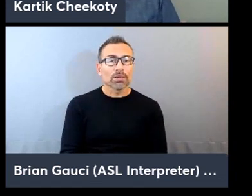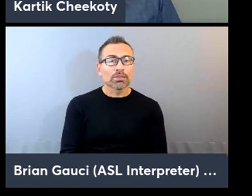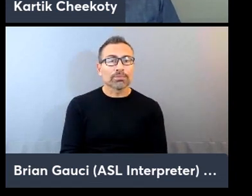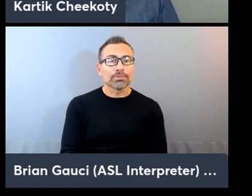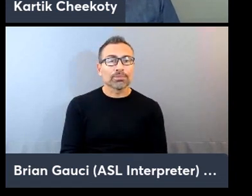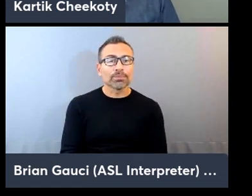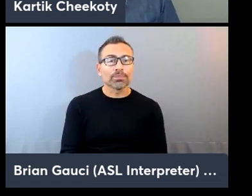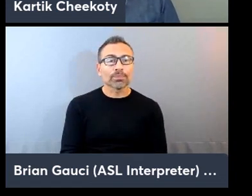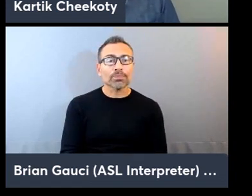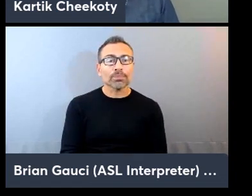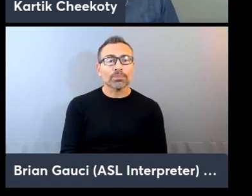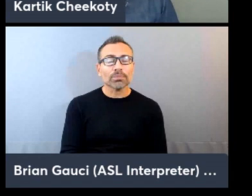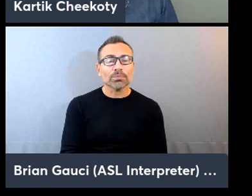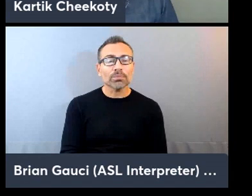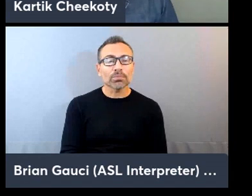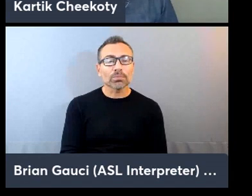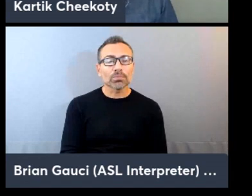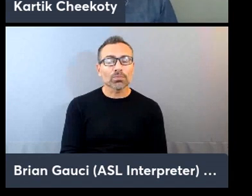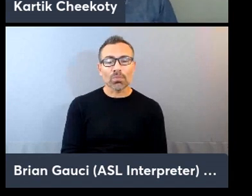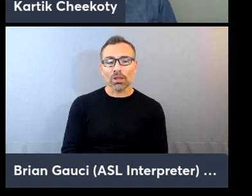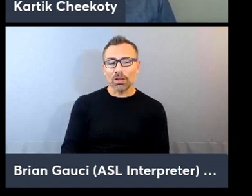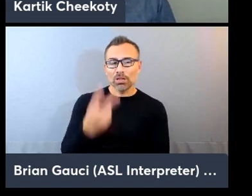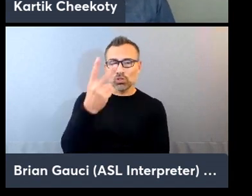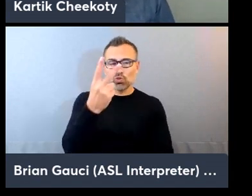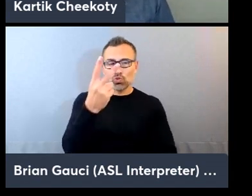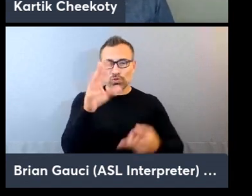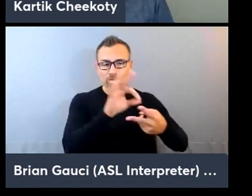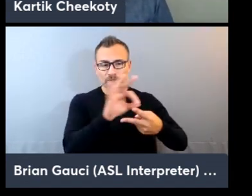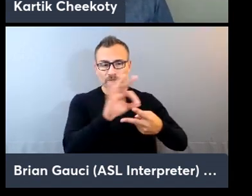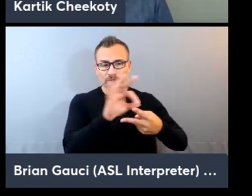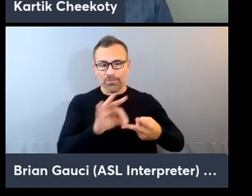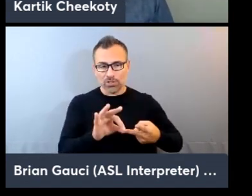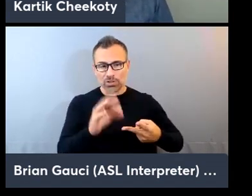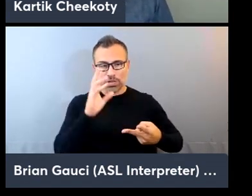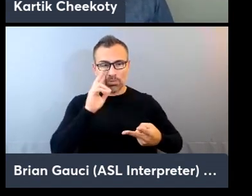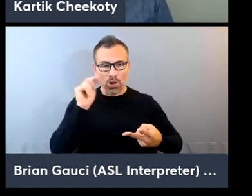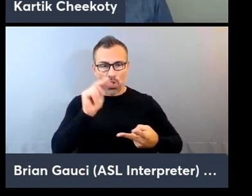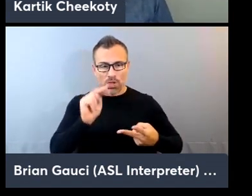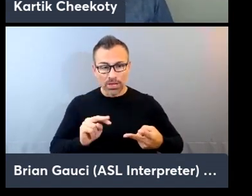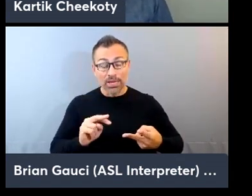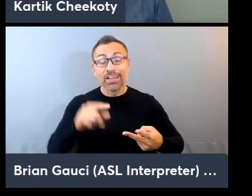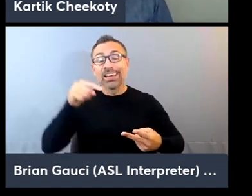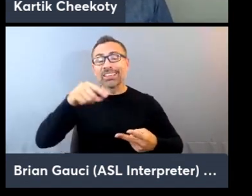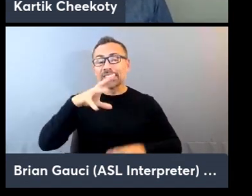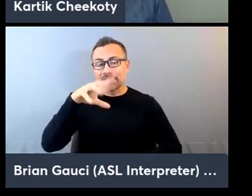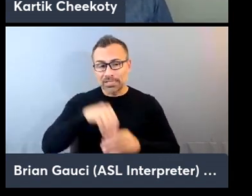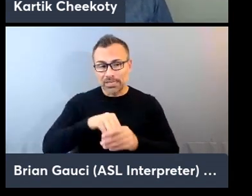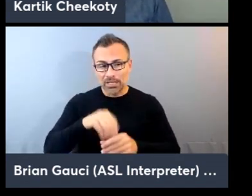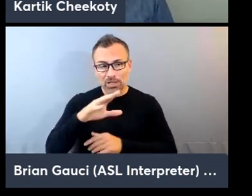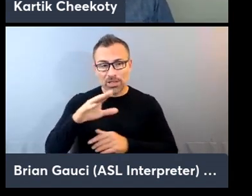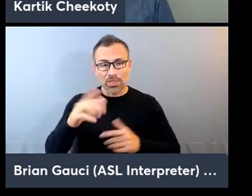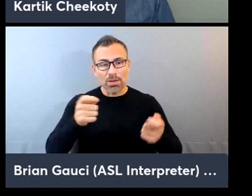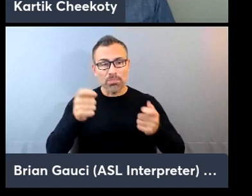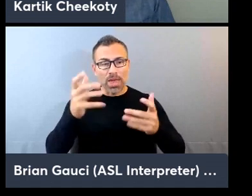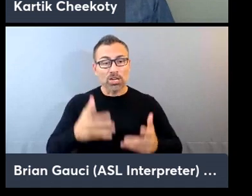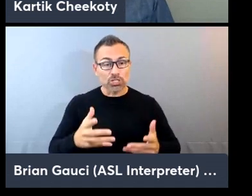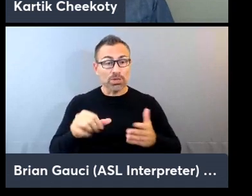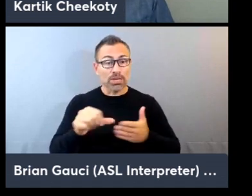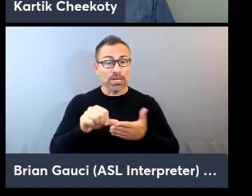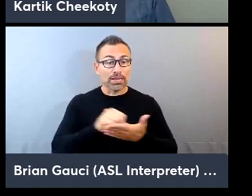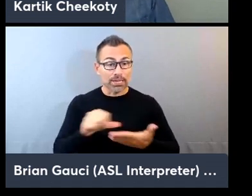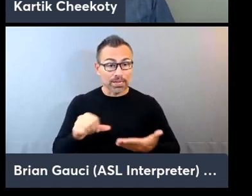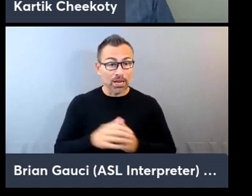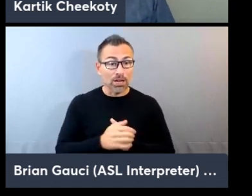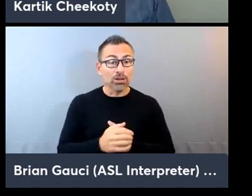There's two features that I just want to show you. So this is available in the management account tied to your AWS organizations.